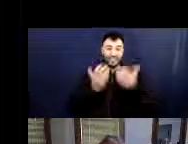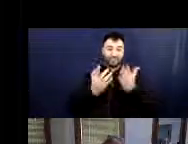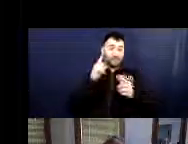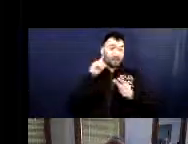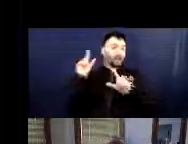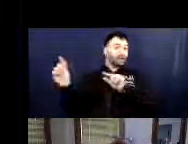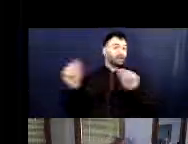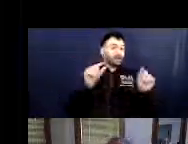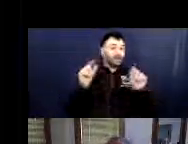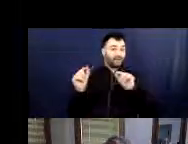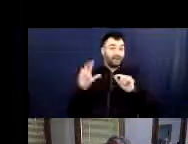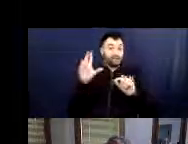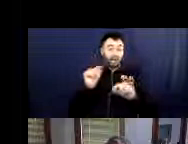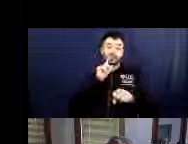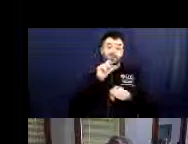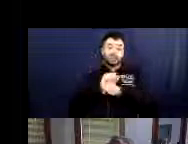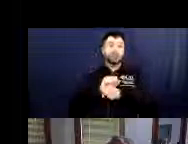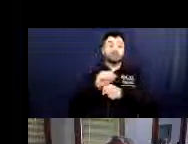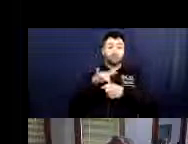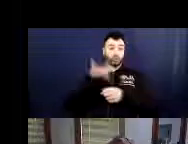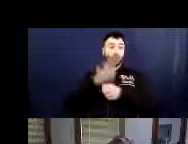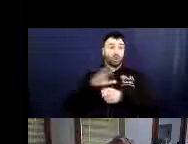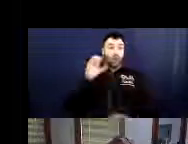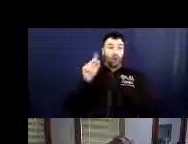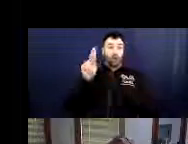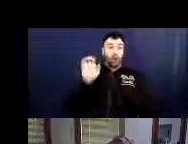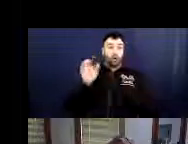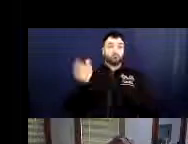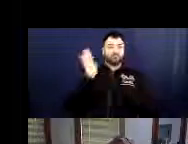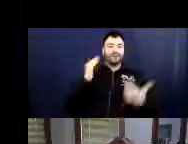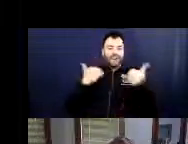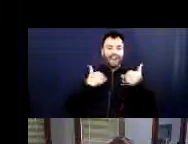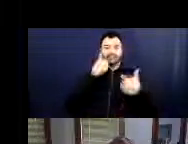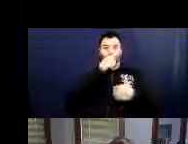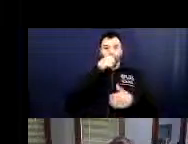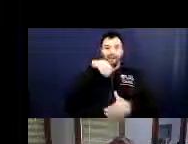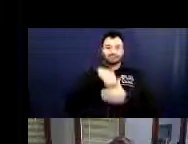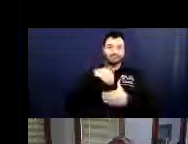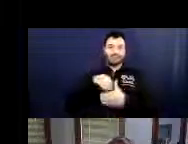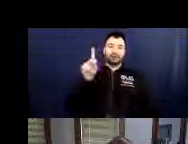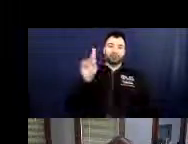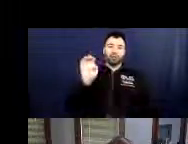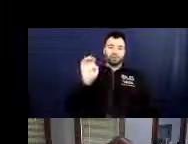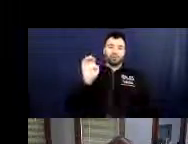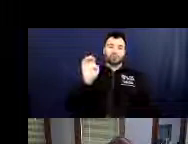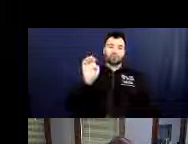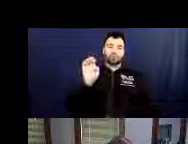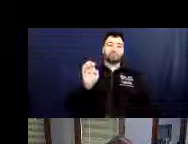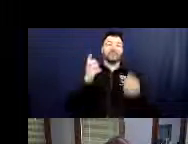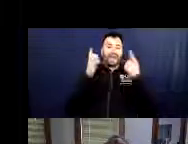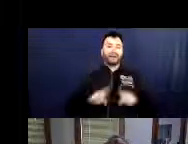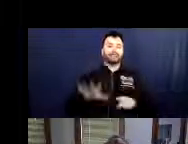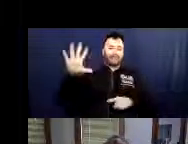That's where the Coca comes from, cola. And they voluntarily took out cocaine in the